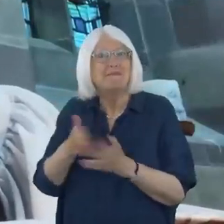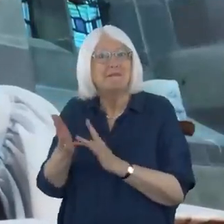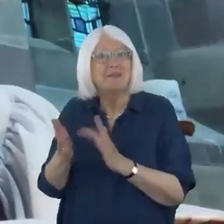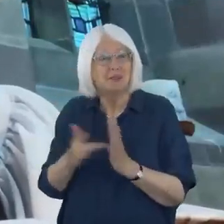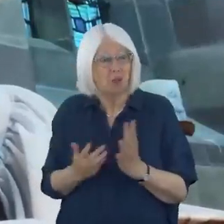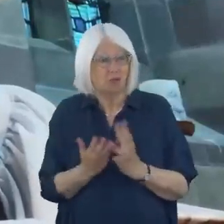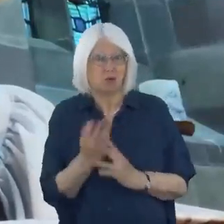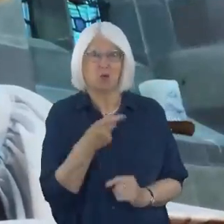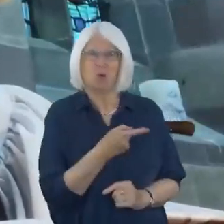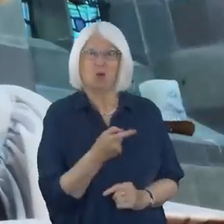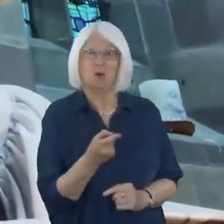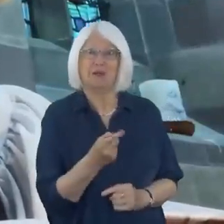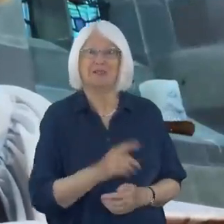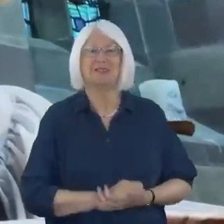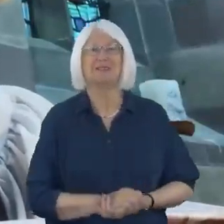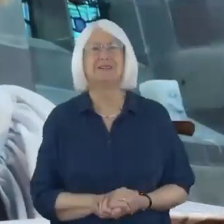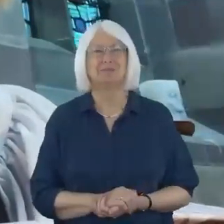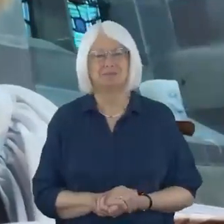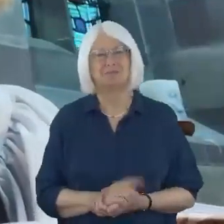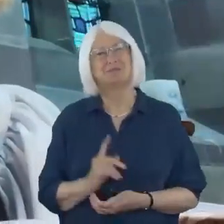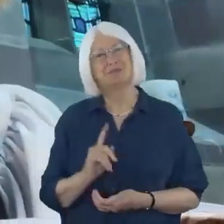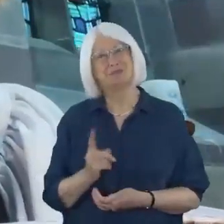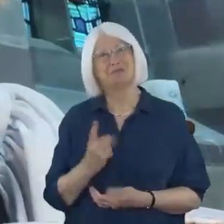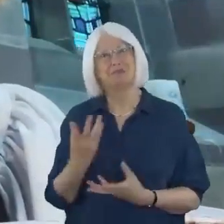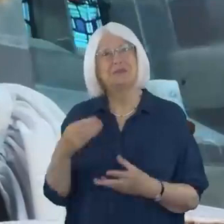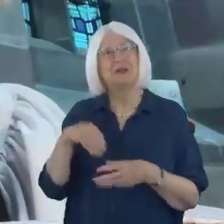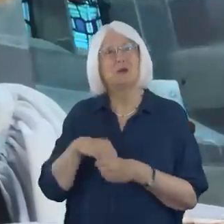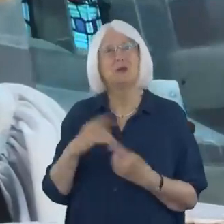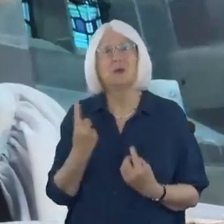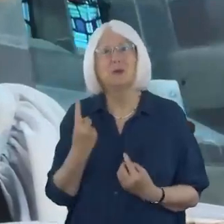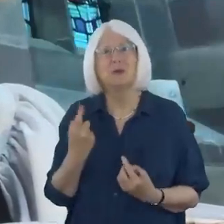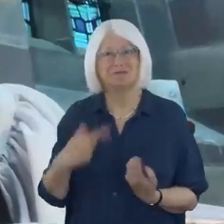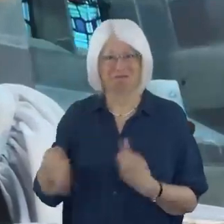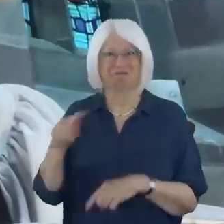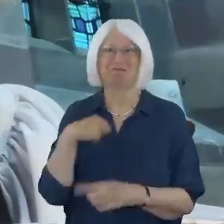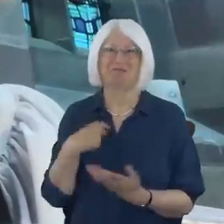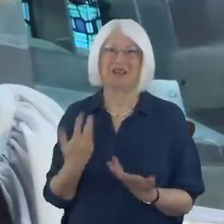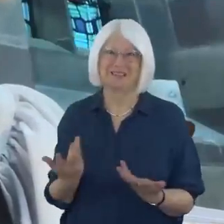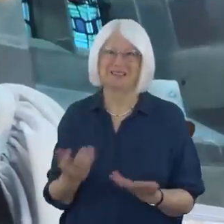him through their word. And that includes us.